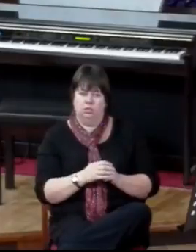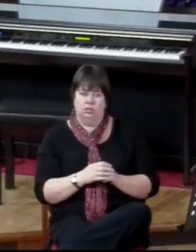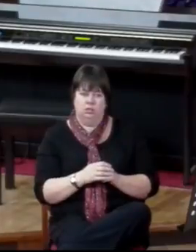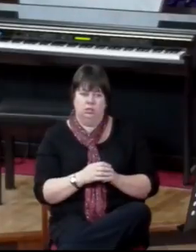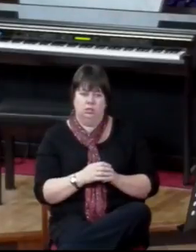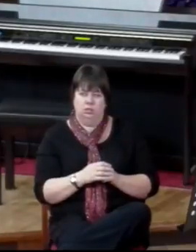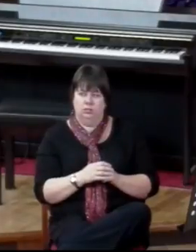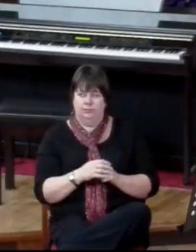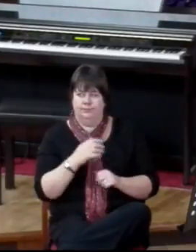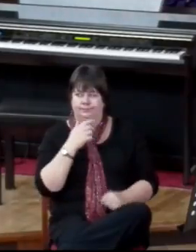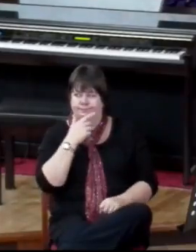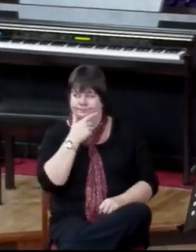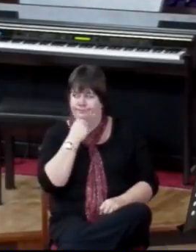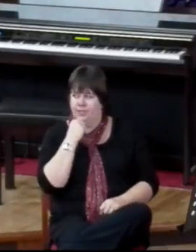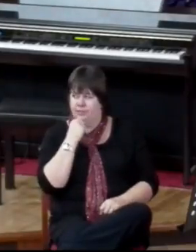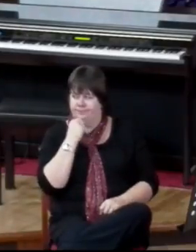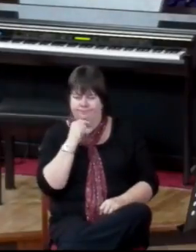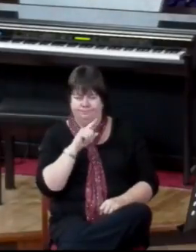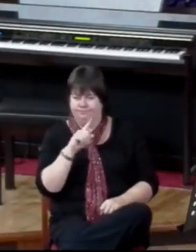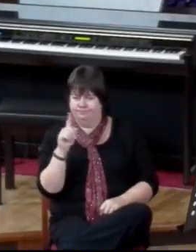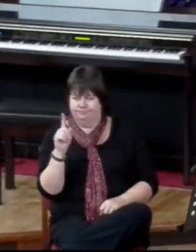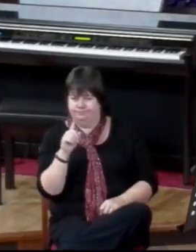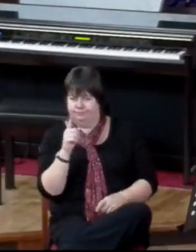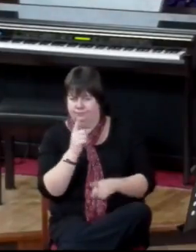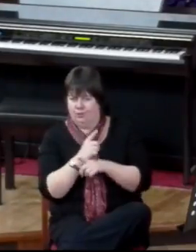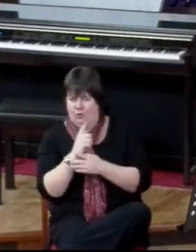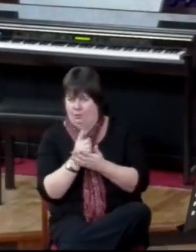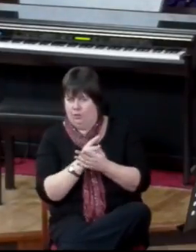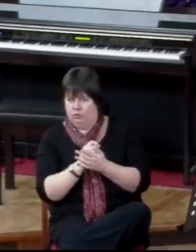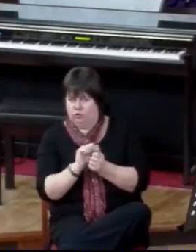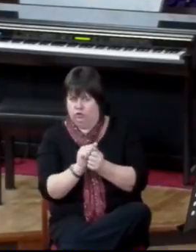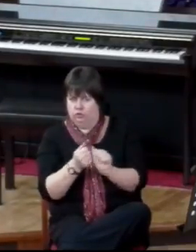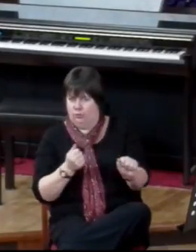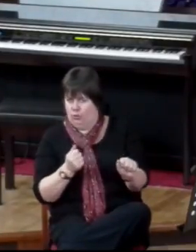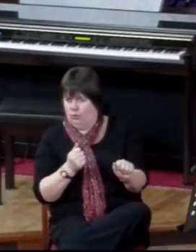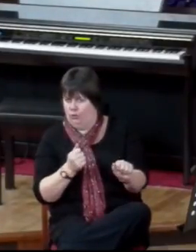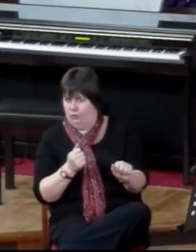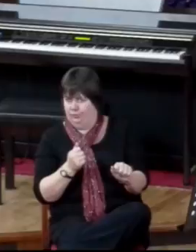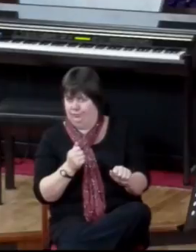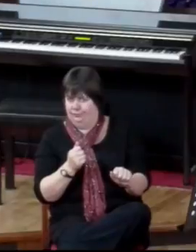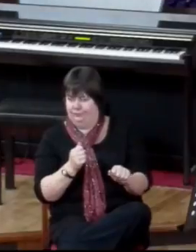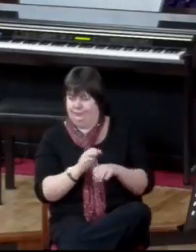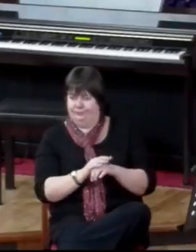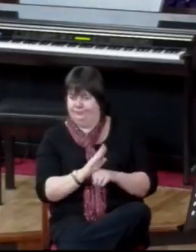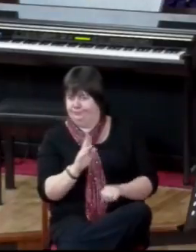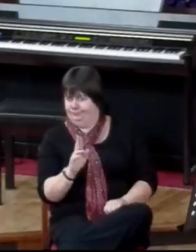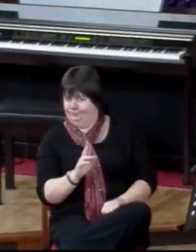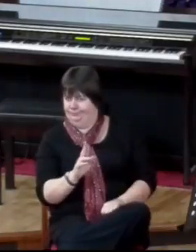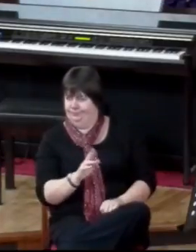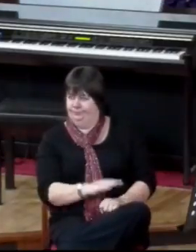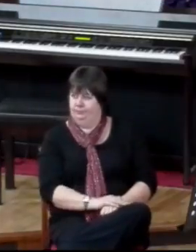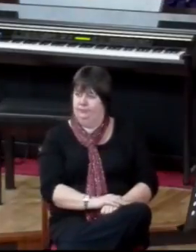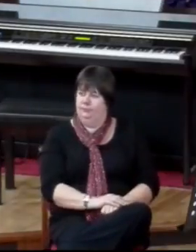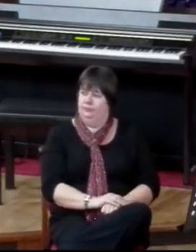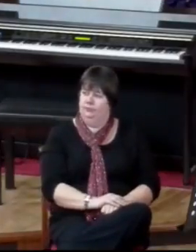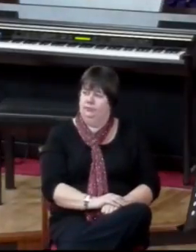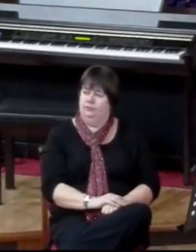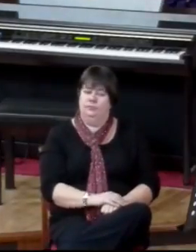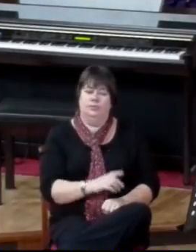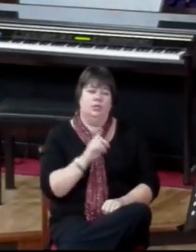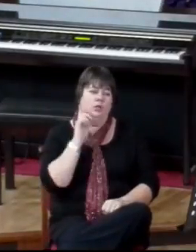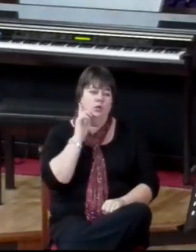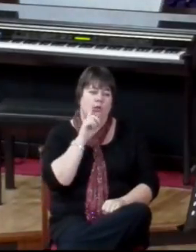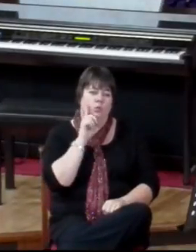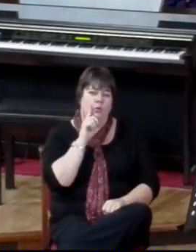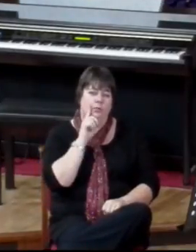about sport, all right? And sorry to be kind of sexist in that. Those of you who are female